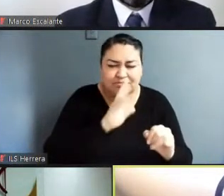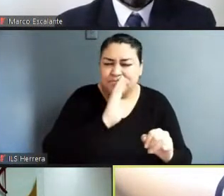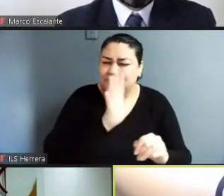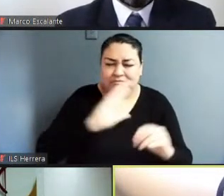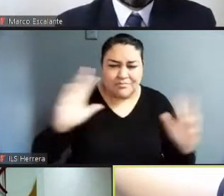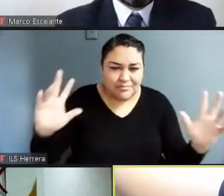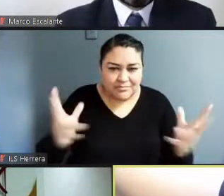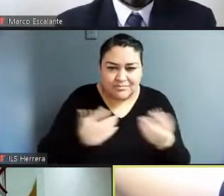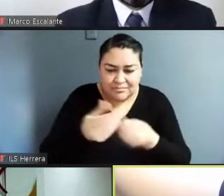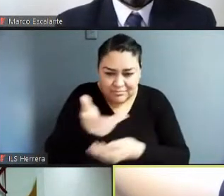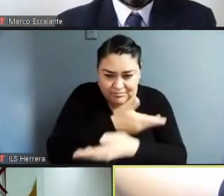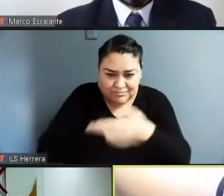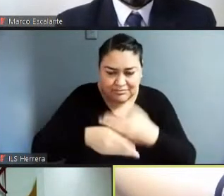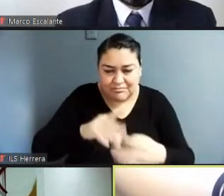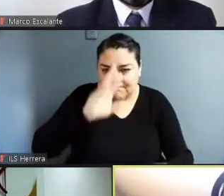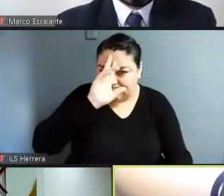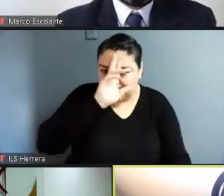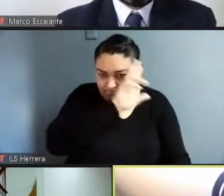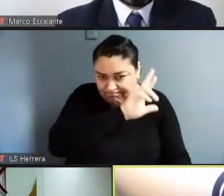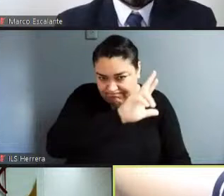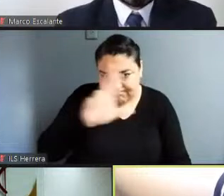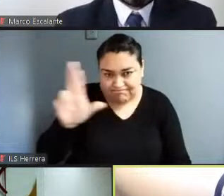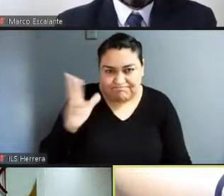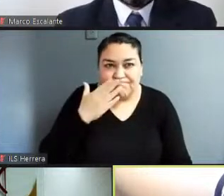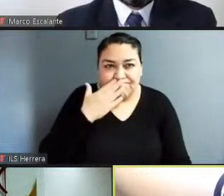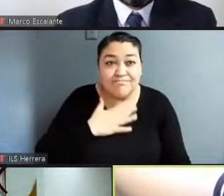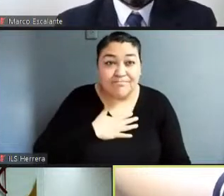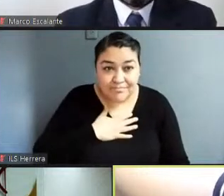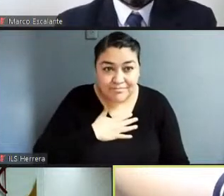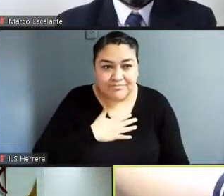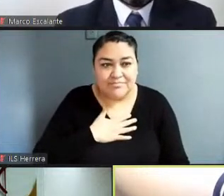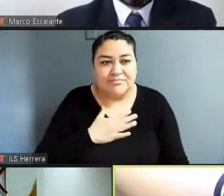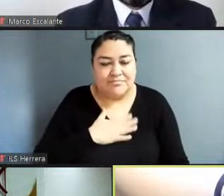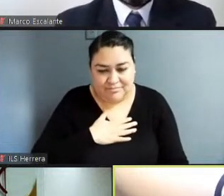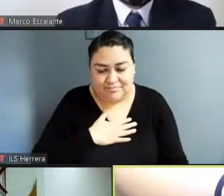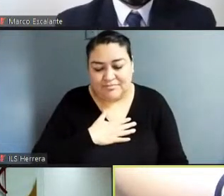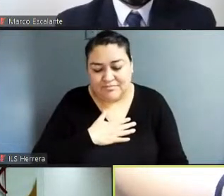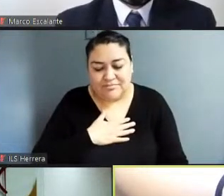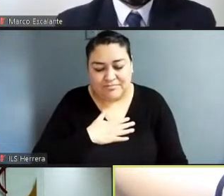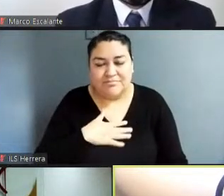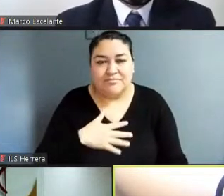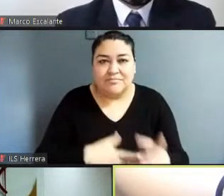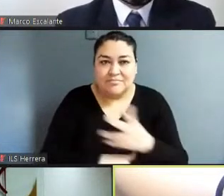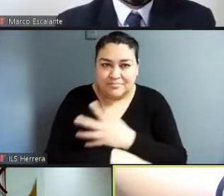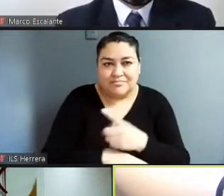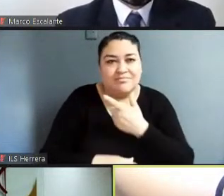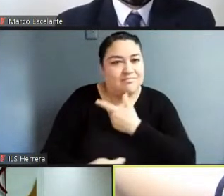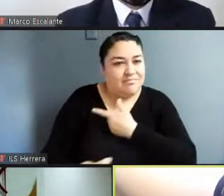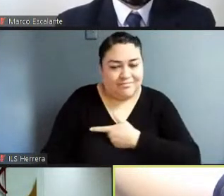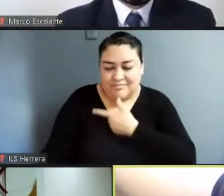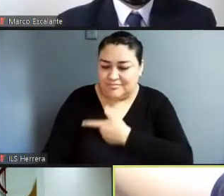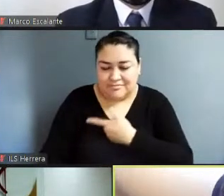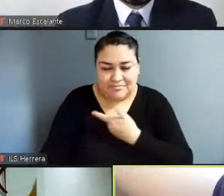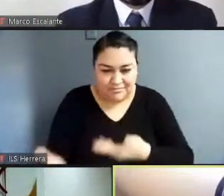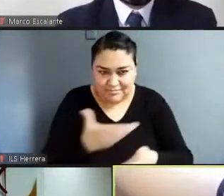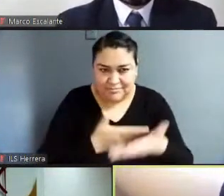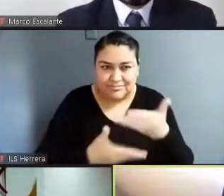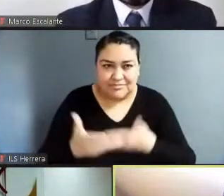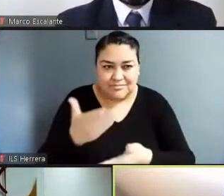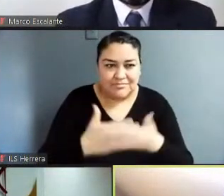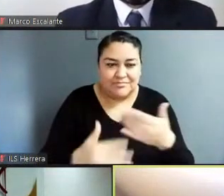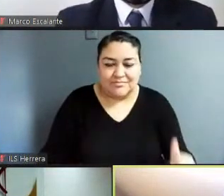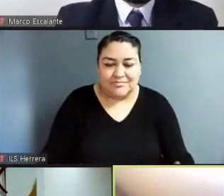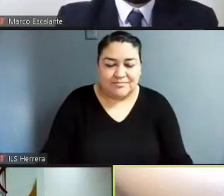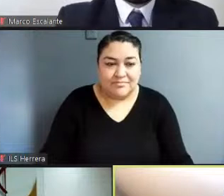acquire individually. So this is something that we have to recognize. Personally, this is something that I